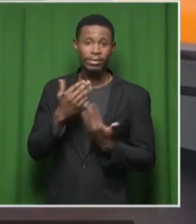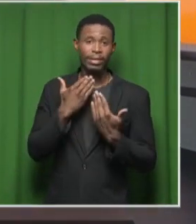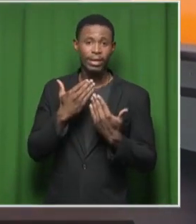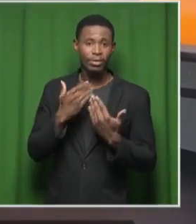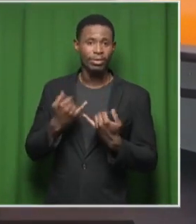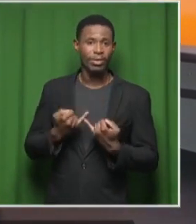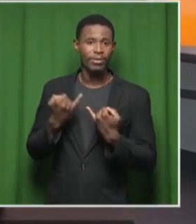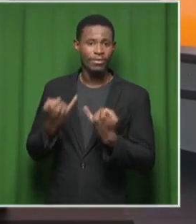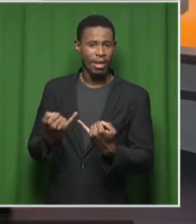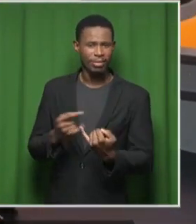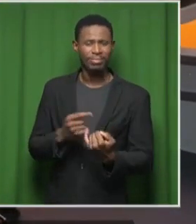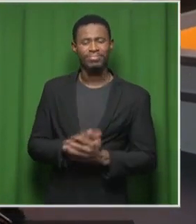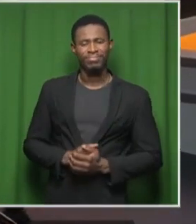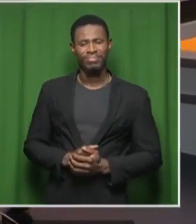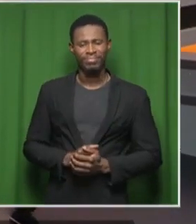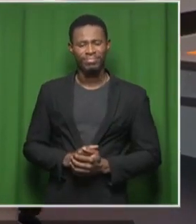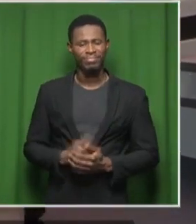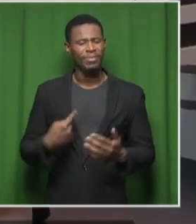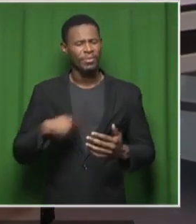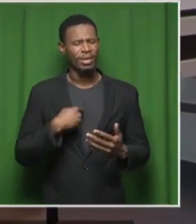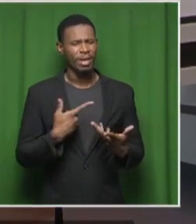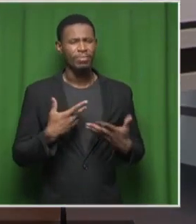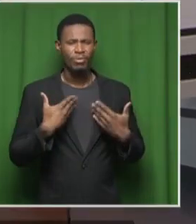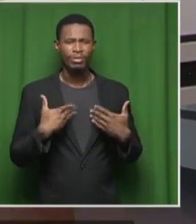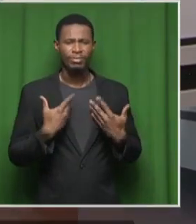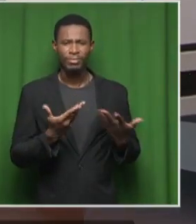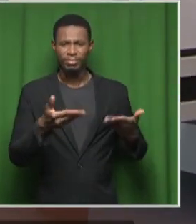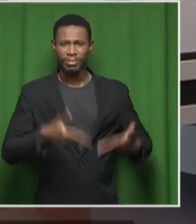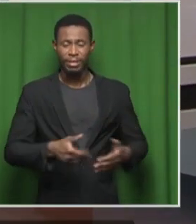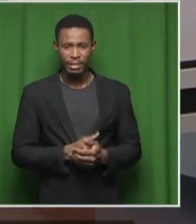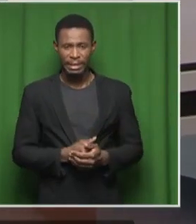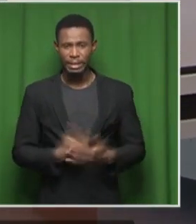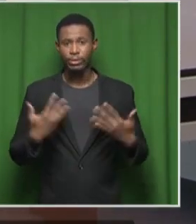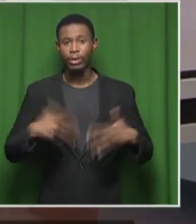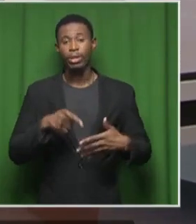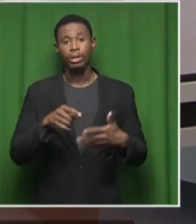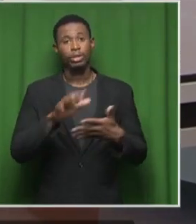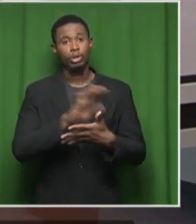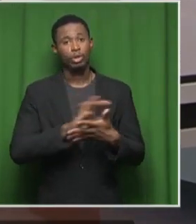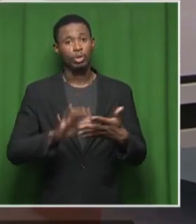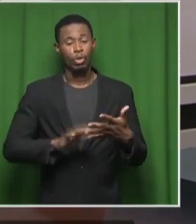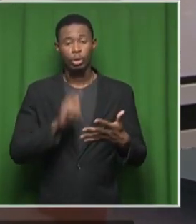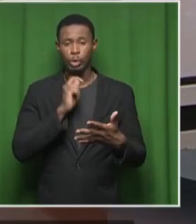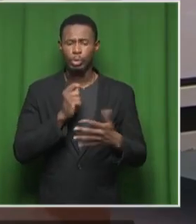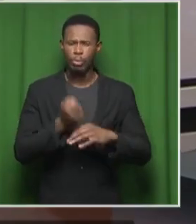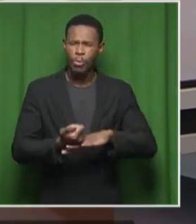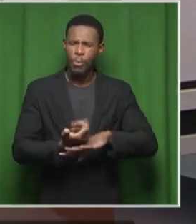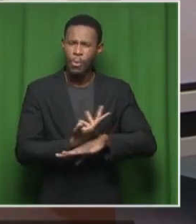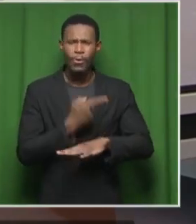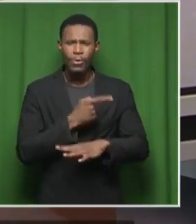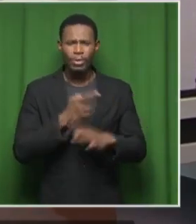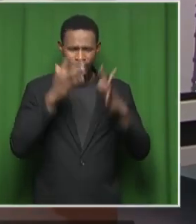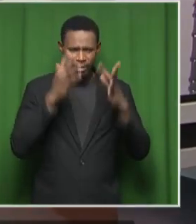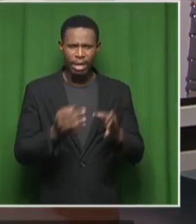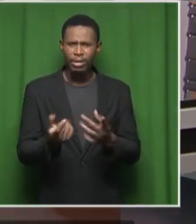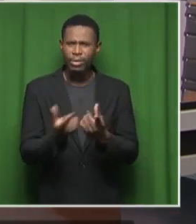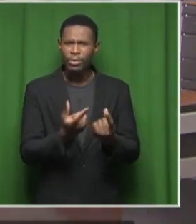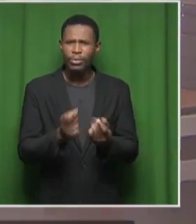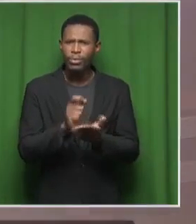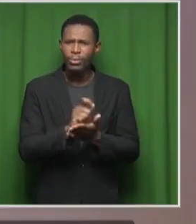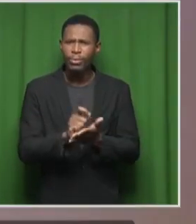well. And thank you for having us. Well, it's an absolute pleasure. This is an awe-inspiring story. So what drew you to it?